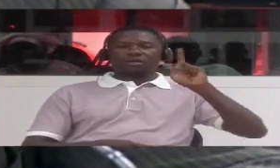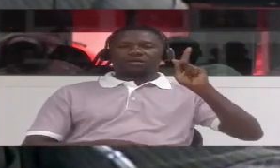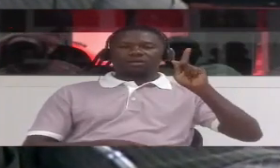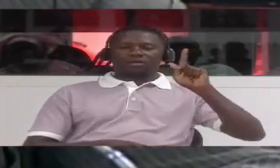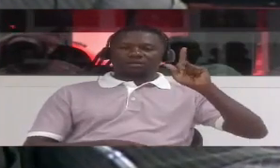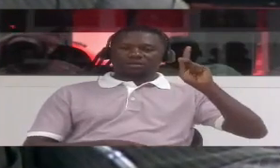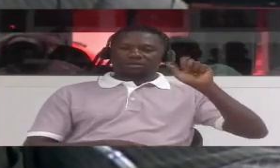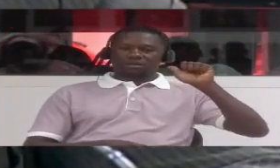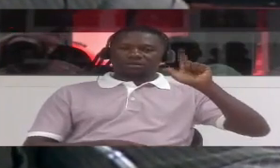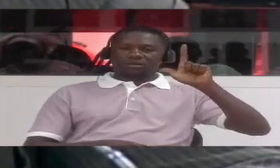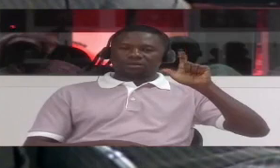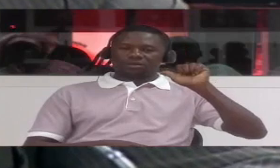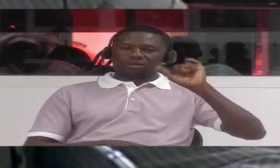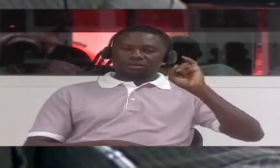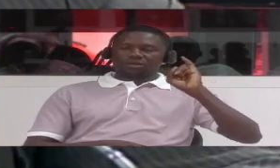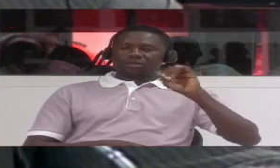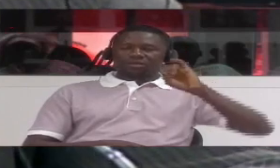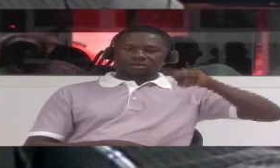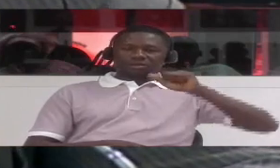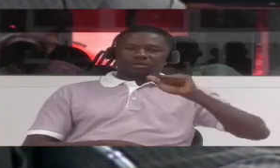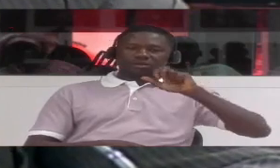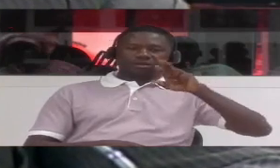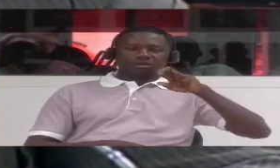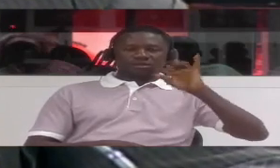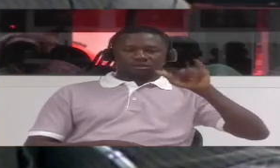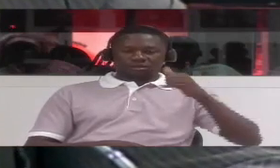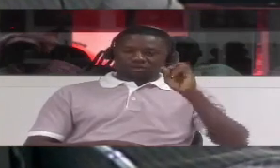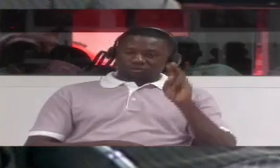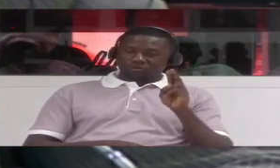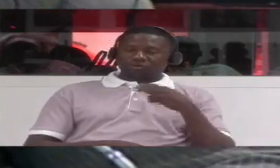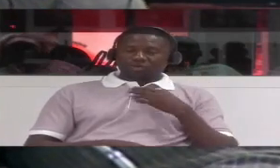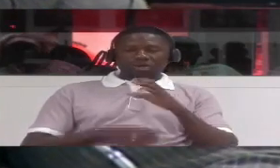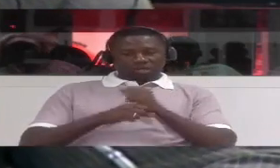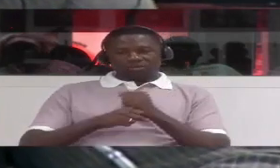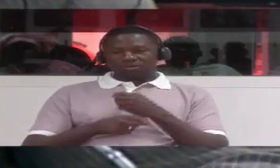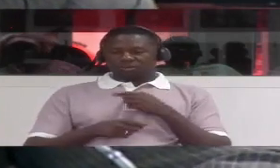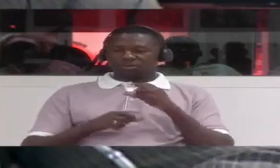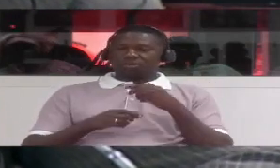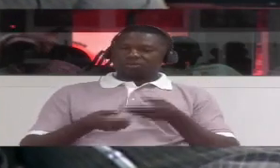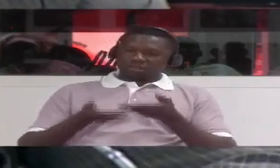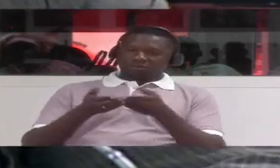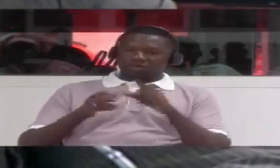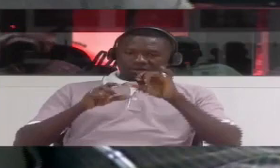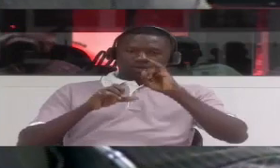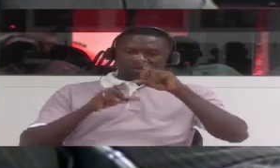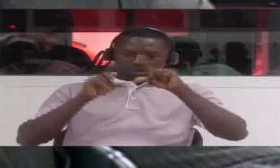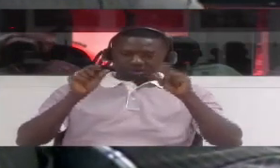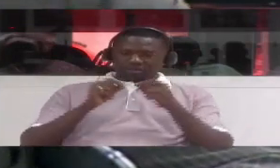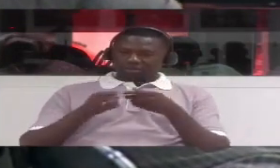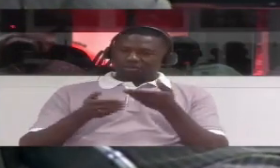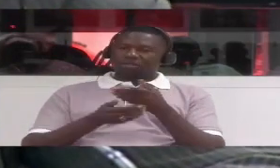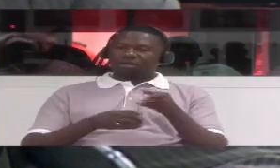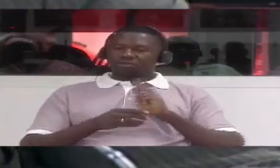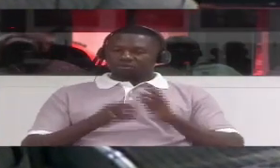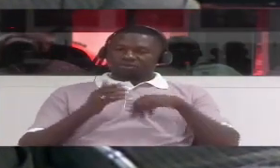told to come every day. I was going every day. Each time I arrive, before I go in there, I go to a nearby phone